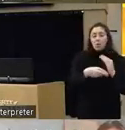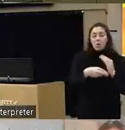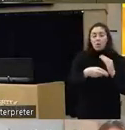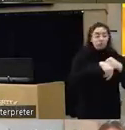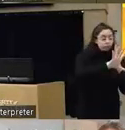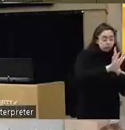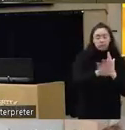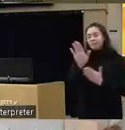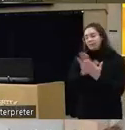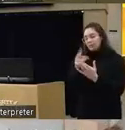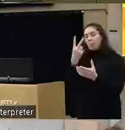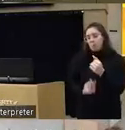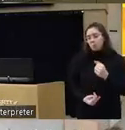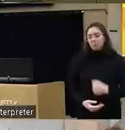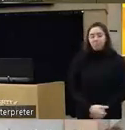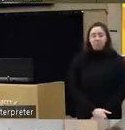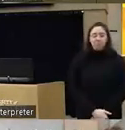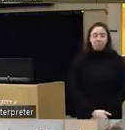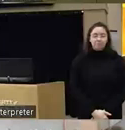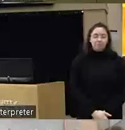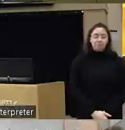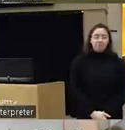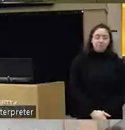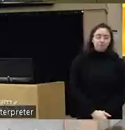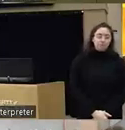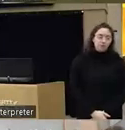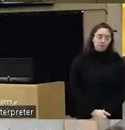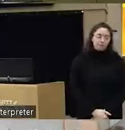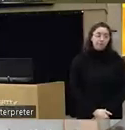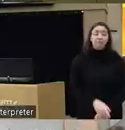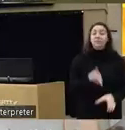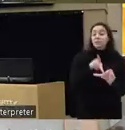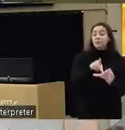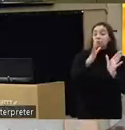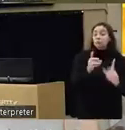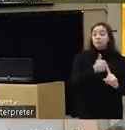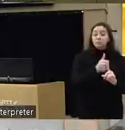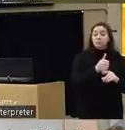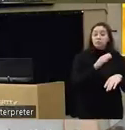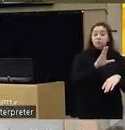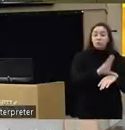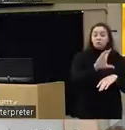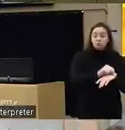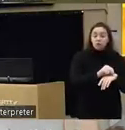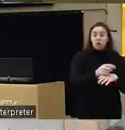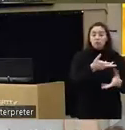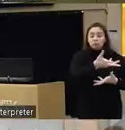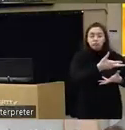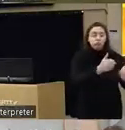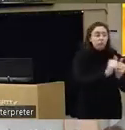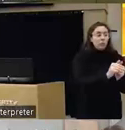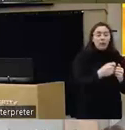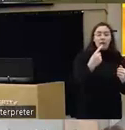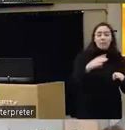available. The psychiatrist consults with the behavioral health care manager on their caseload,